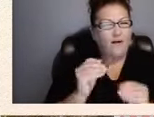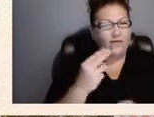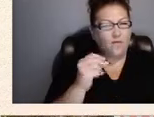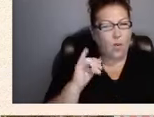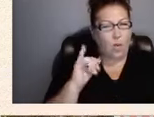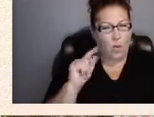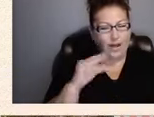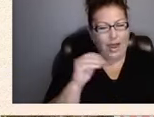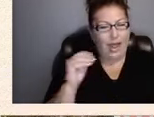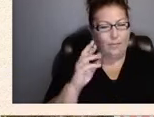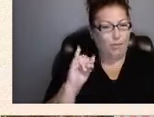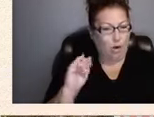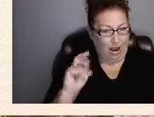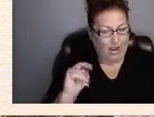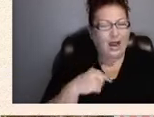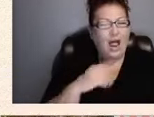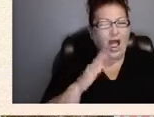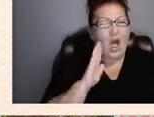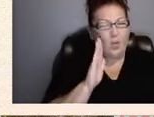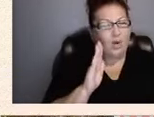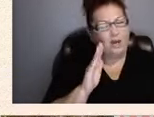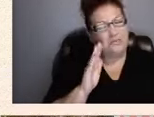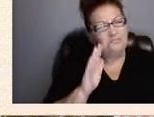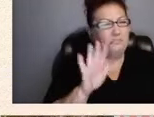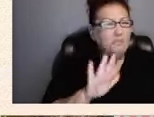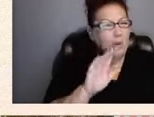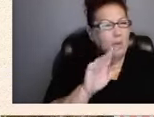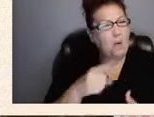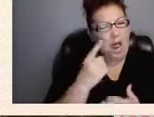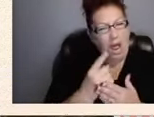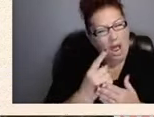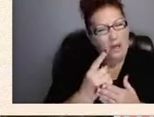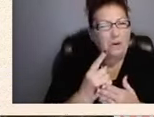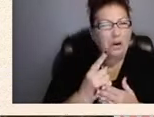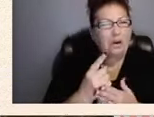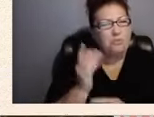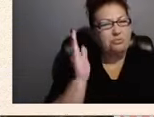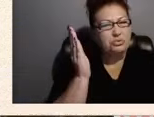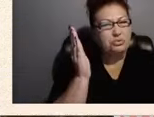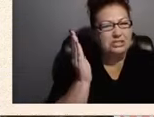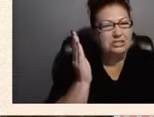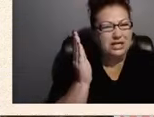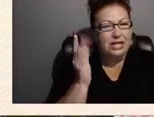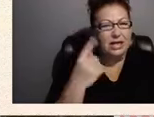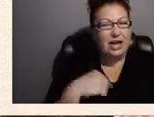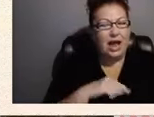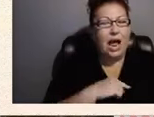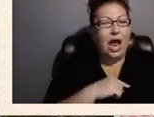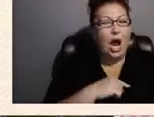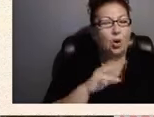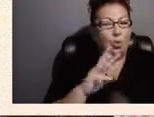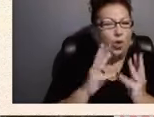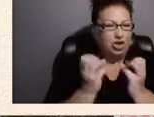spend the next hour or so presenting our workshop.